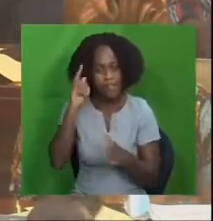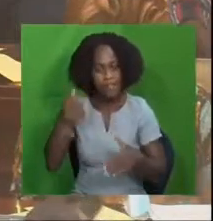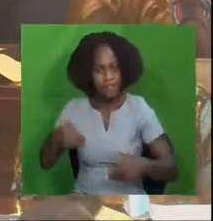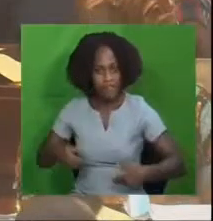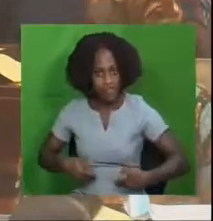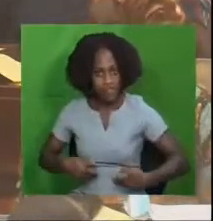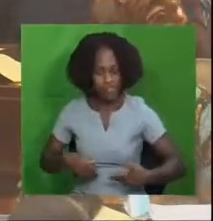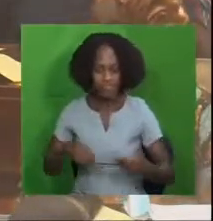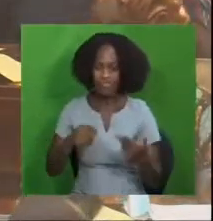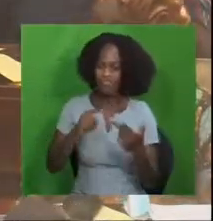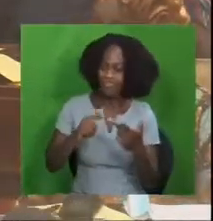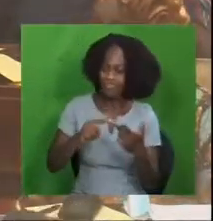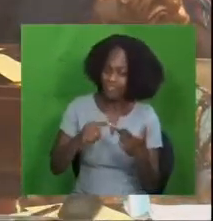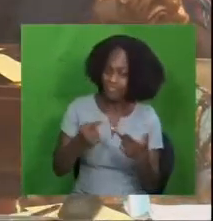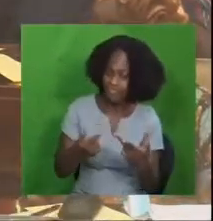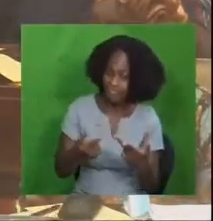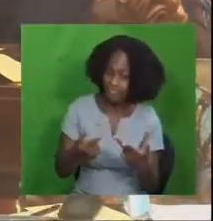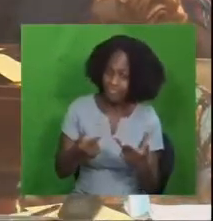also address